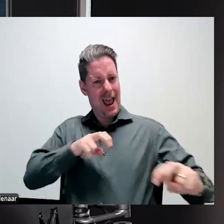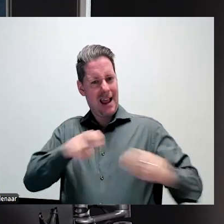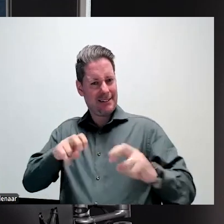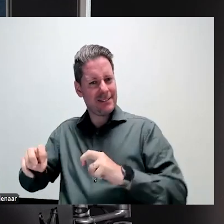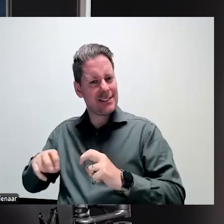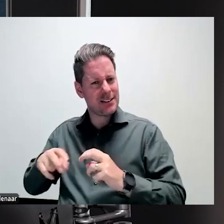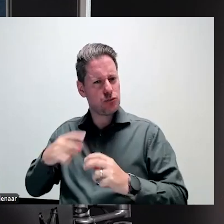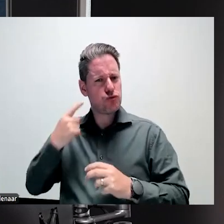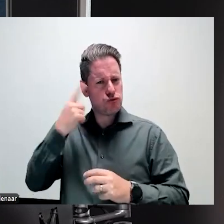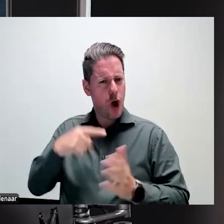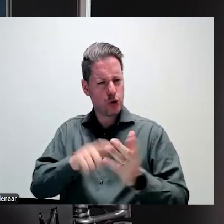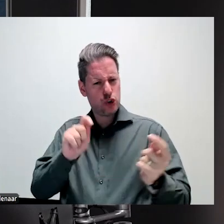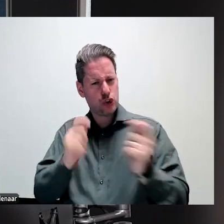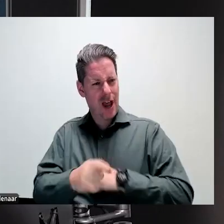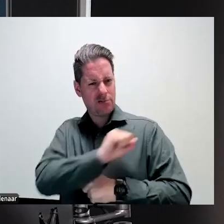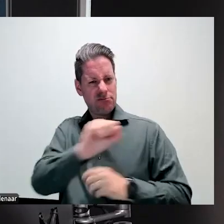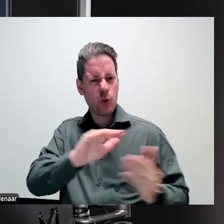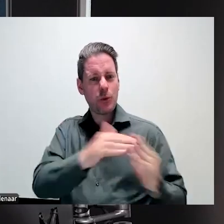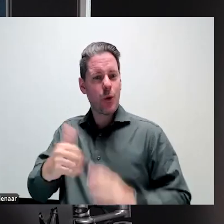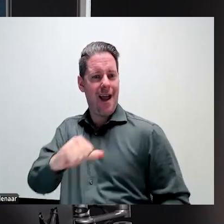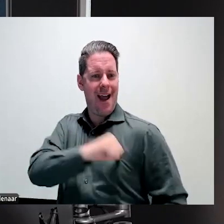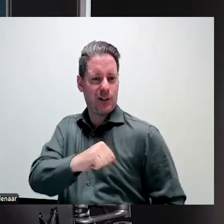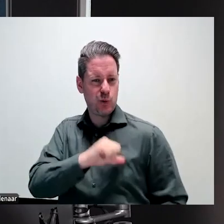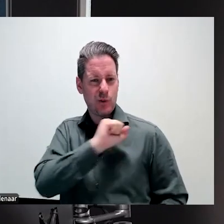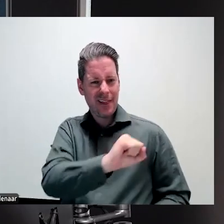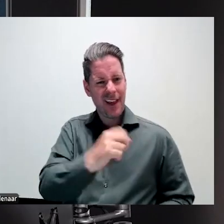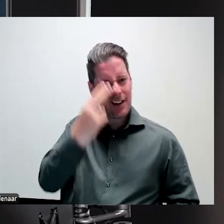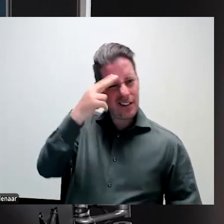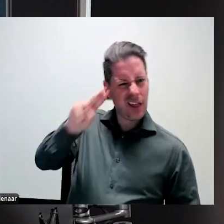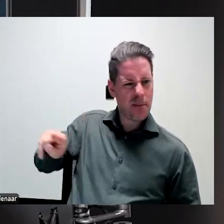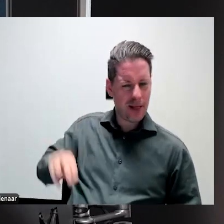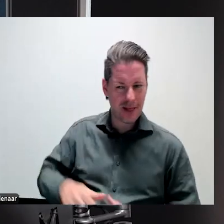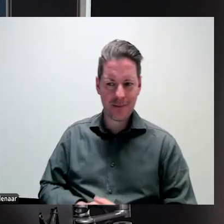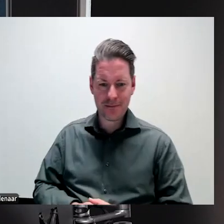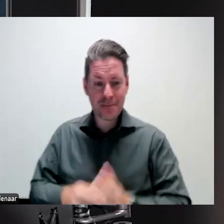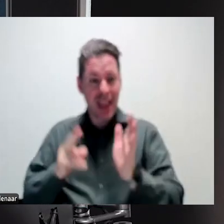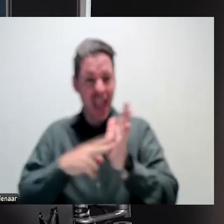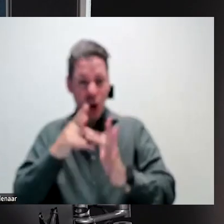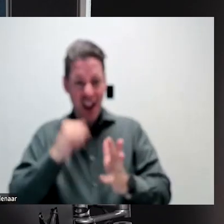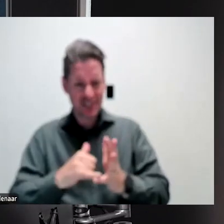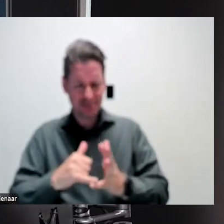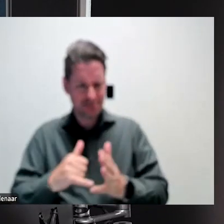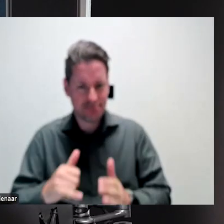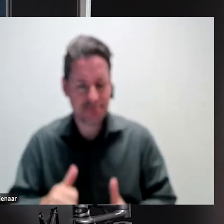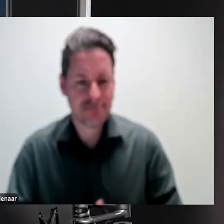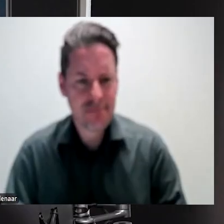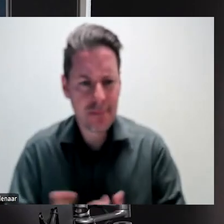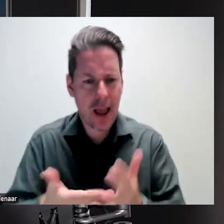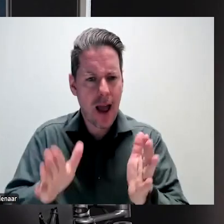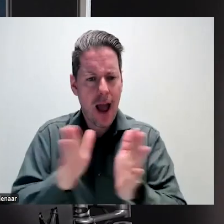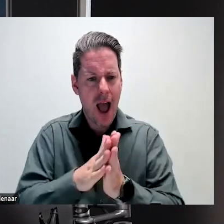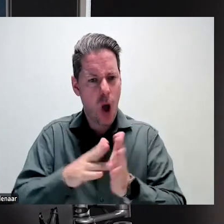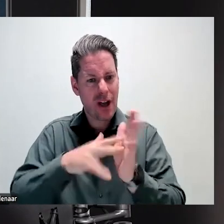that mindset and that attitude. What does the NDIS need to do better? Actually, I have a meeting with the NDIA this